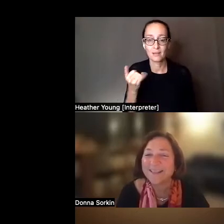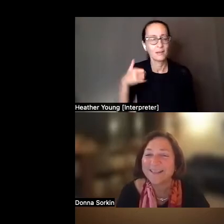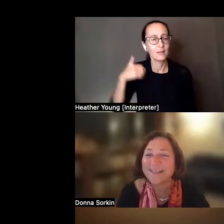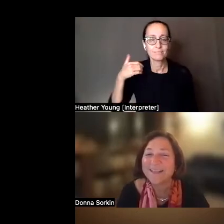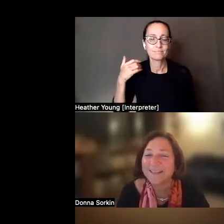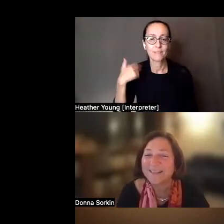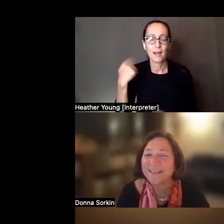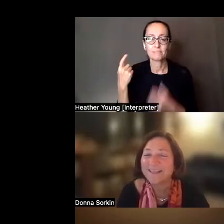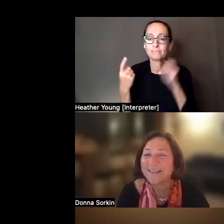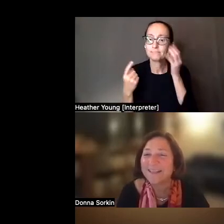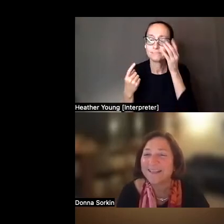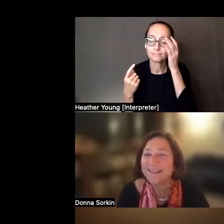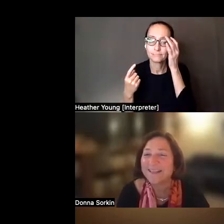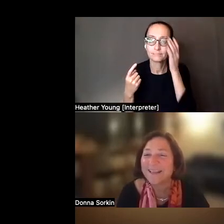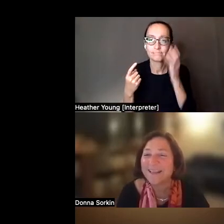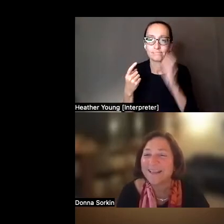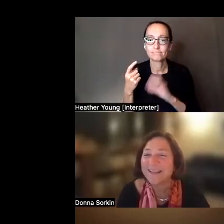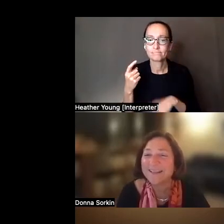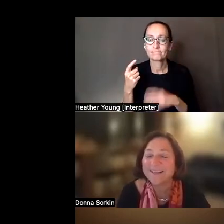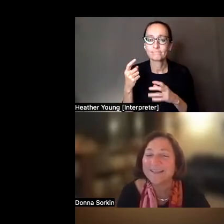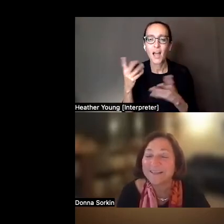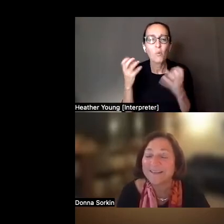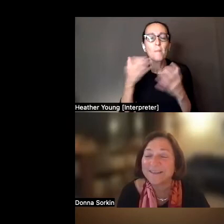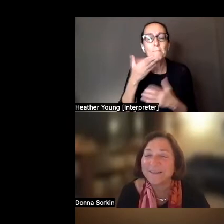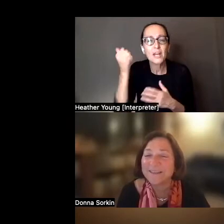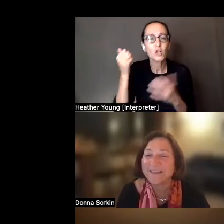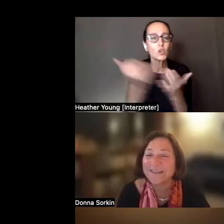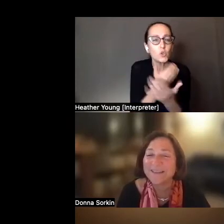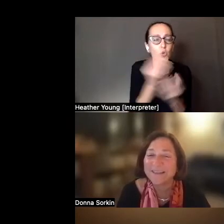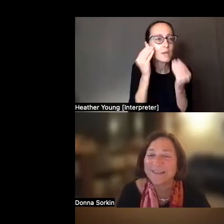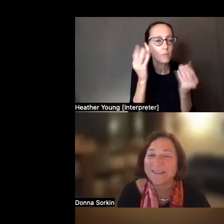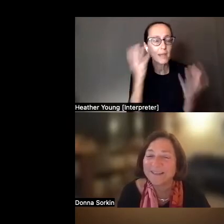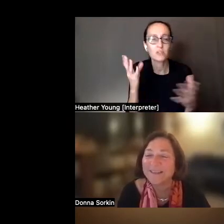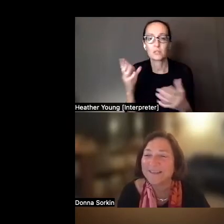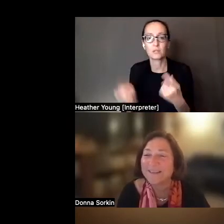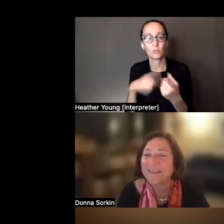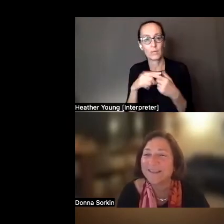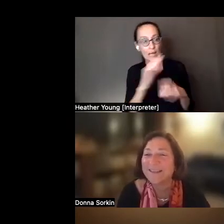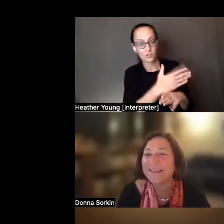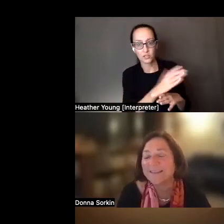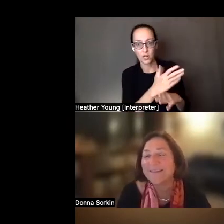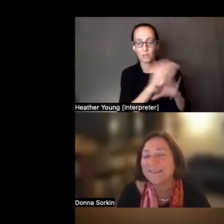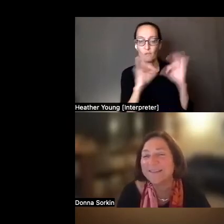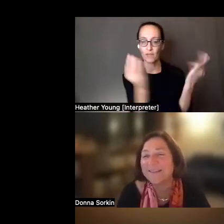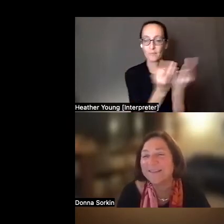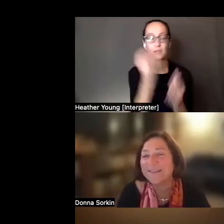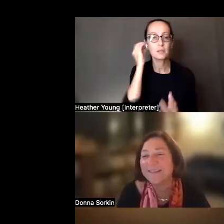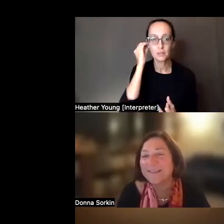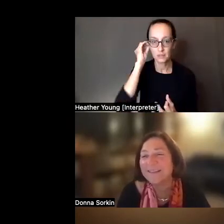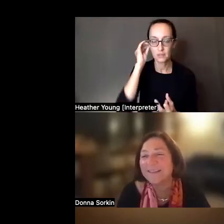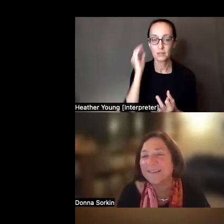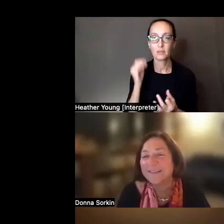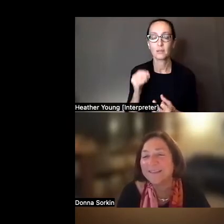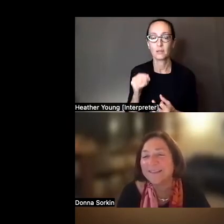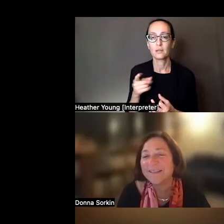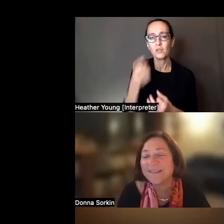seeking newer, better information to make sure that we're sharing things with our families. And I think the distinction that you